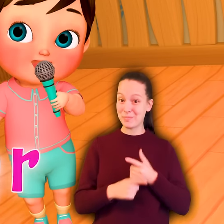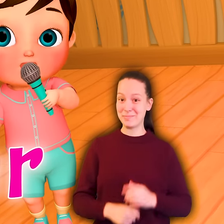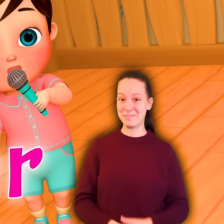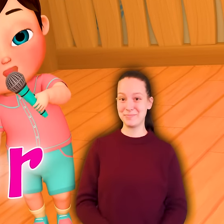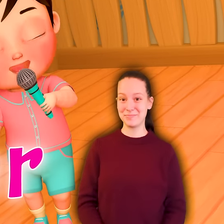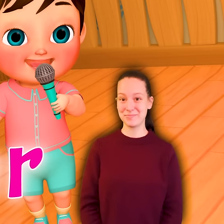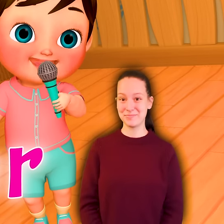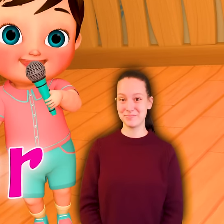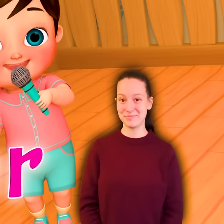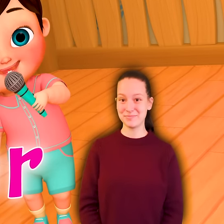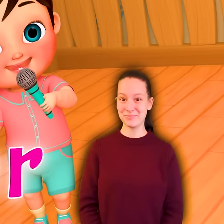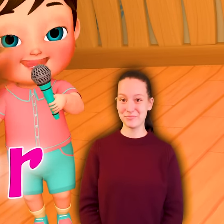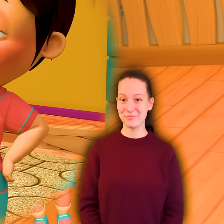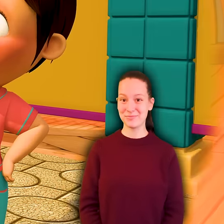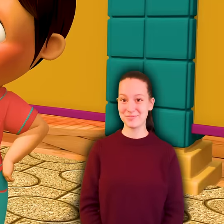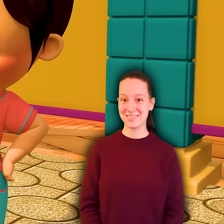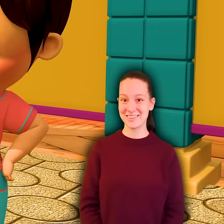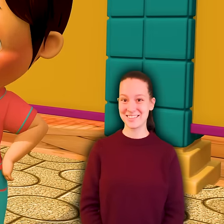brother